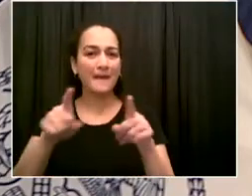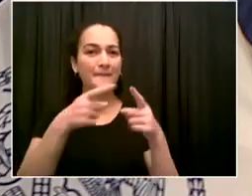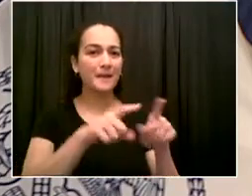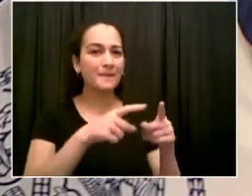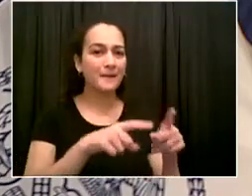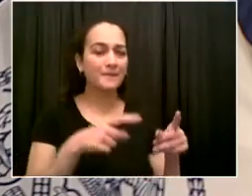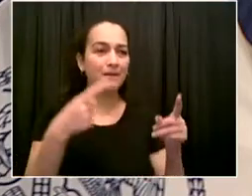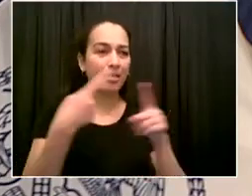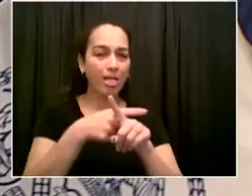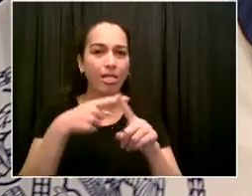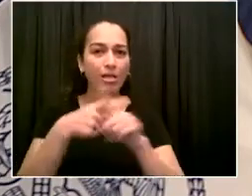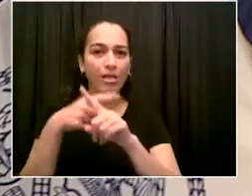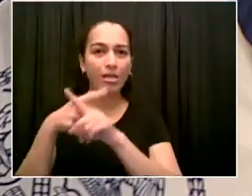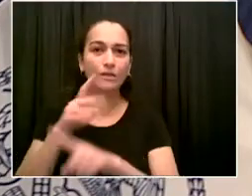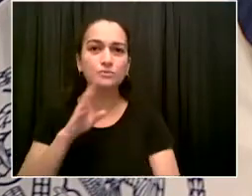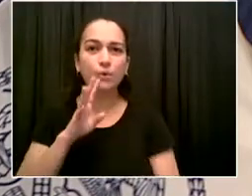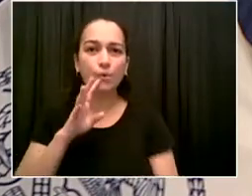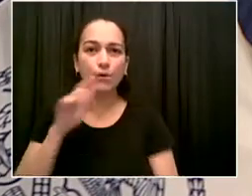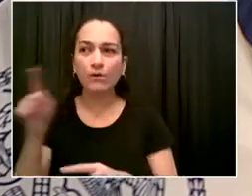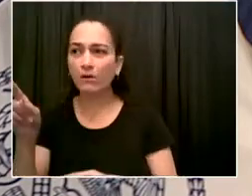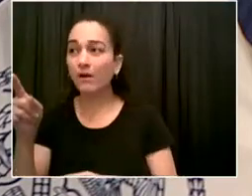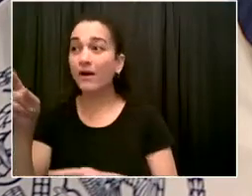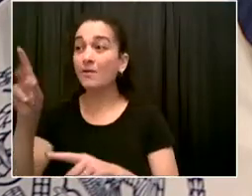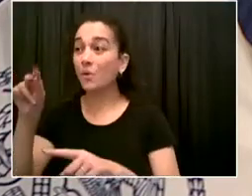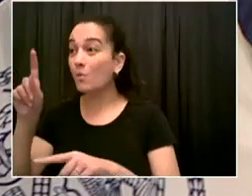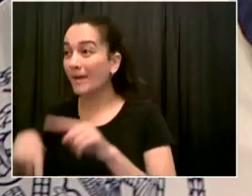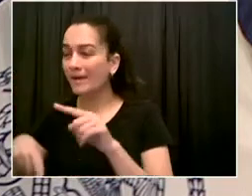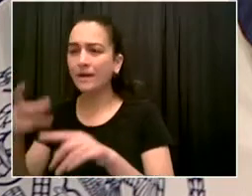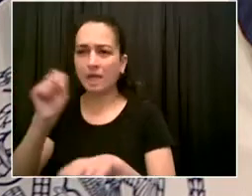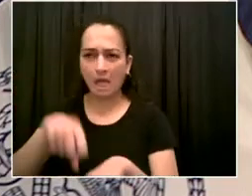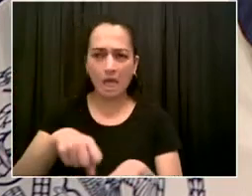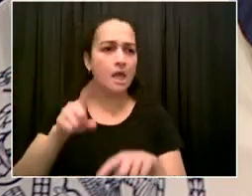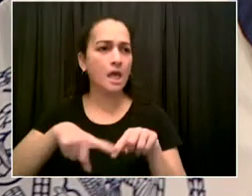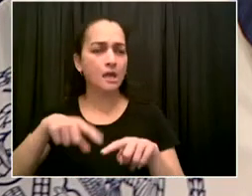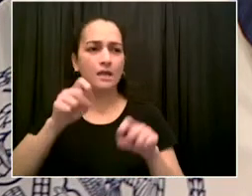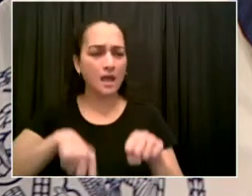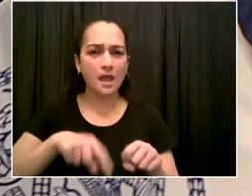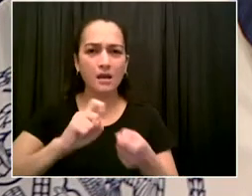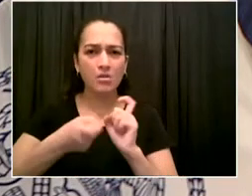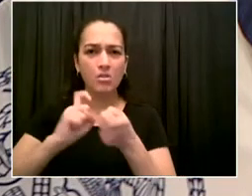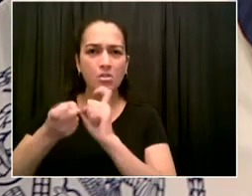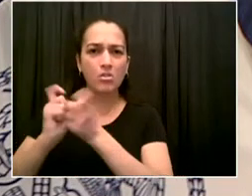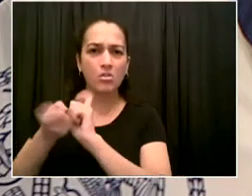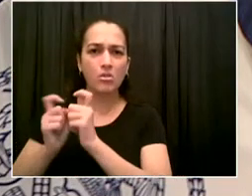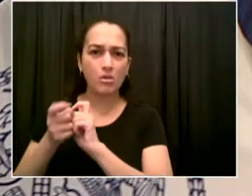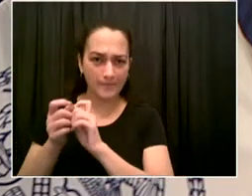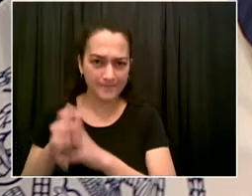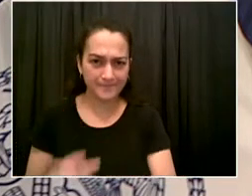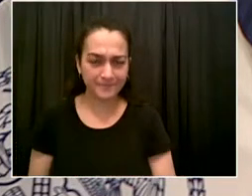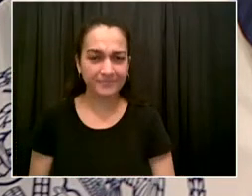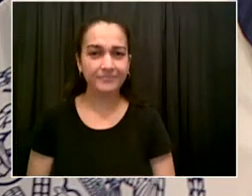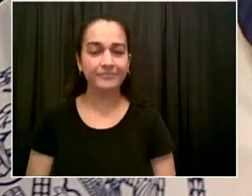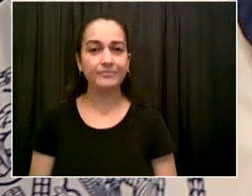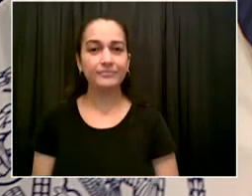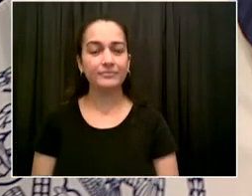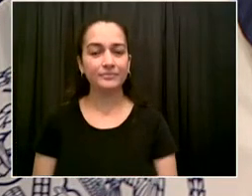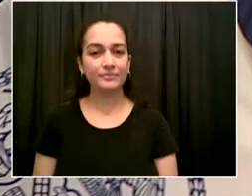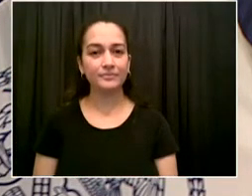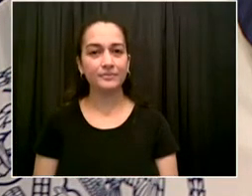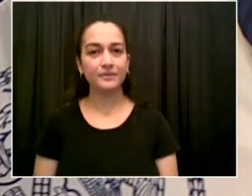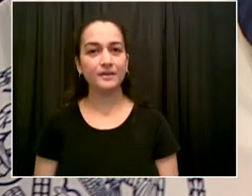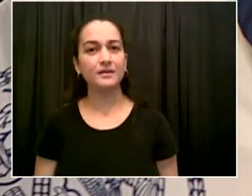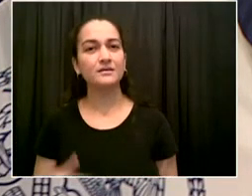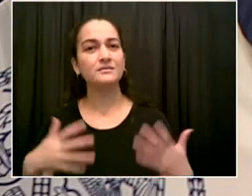would help accelerate the spread of the virus. Both things happened. Shouldn't policymakers consult workers and